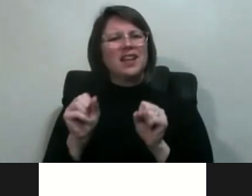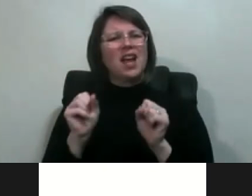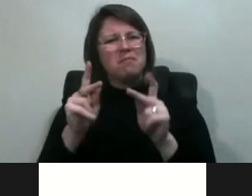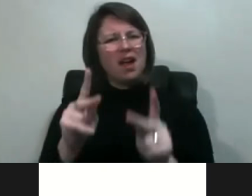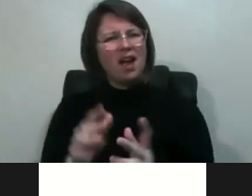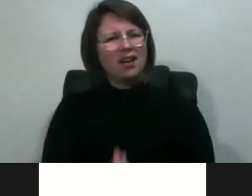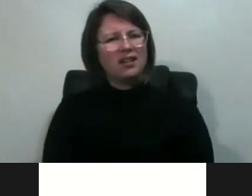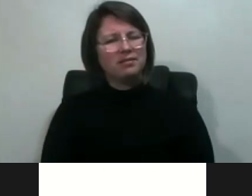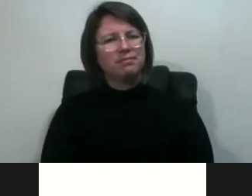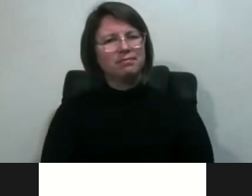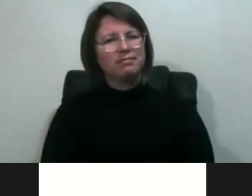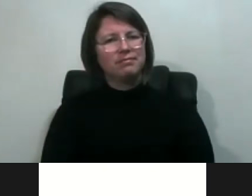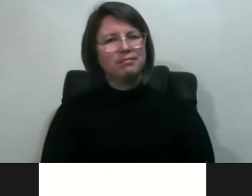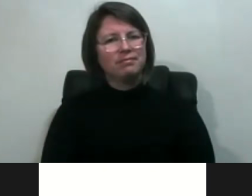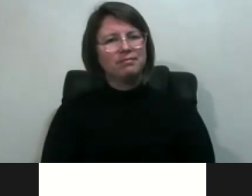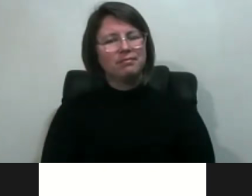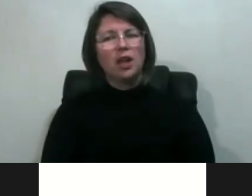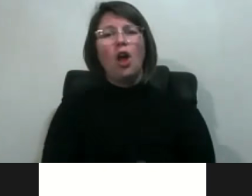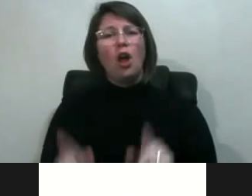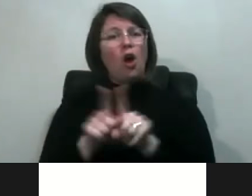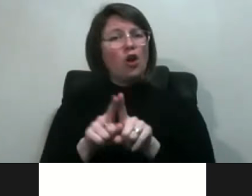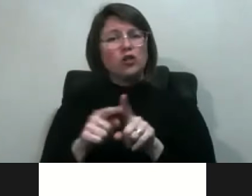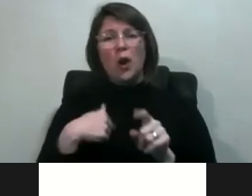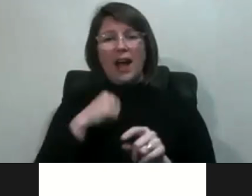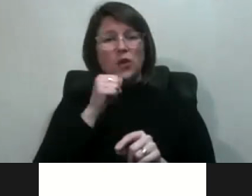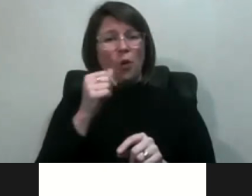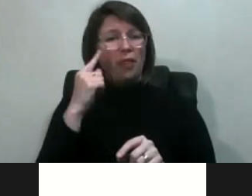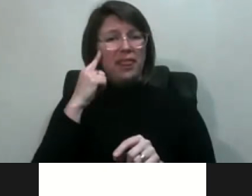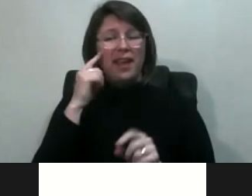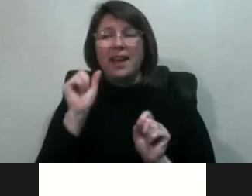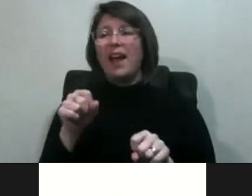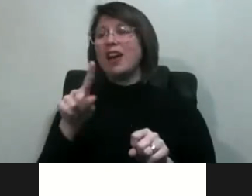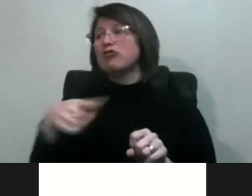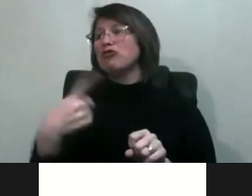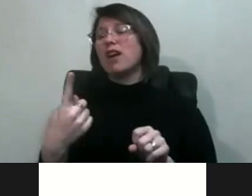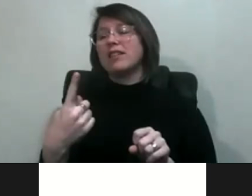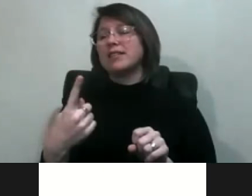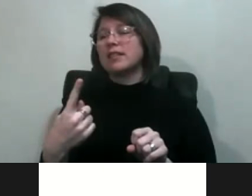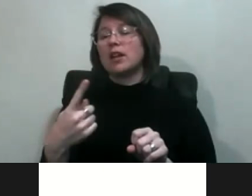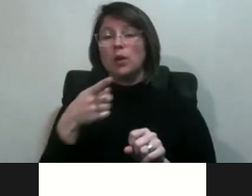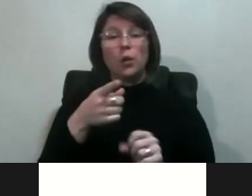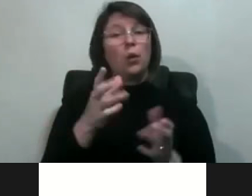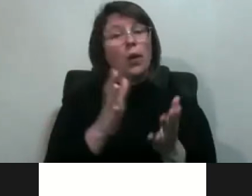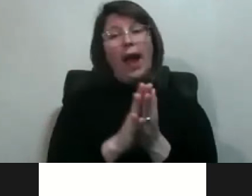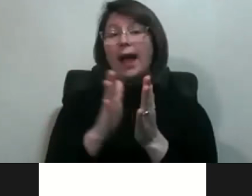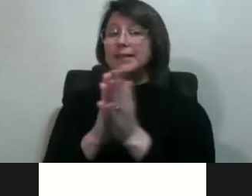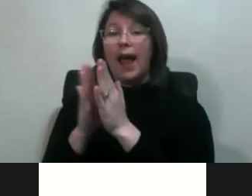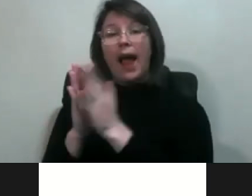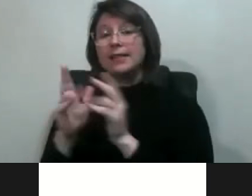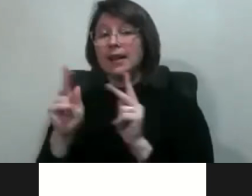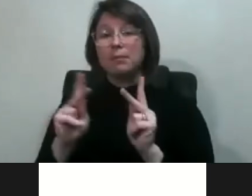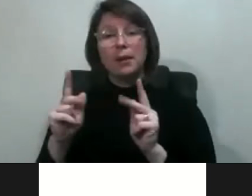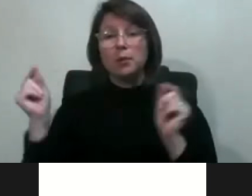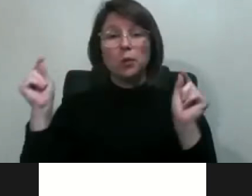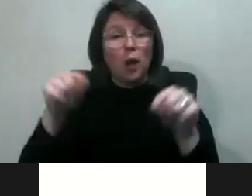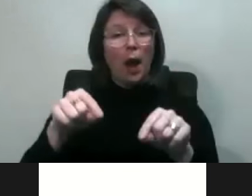restored, because also I don't think it can just be, you know, like you asking people to come